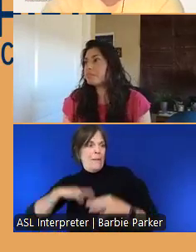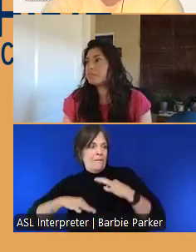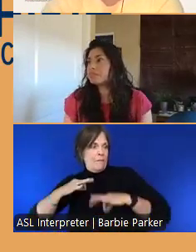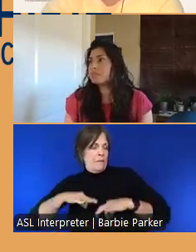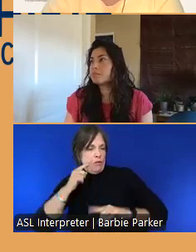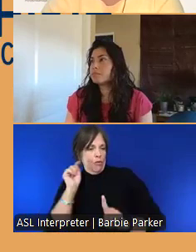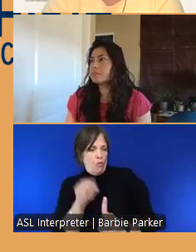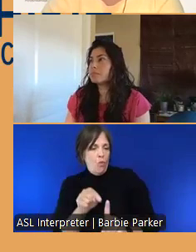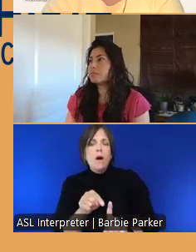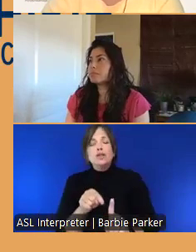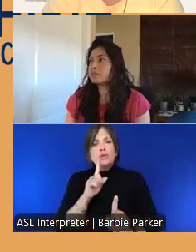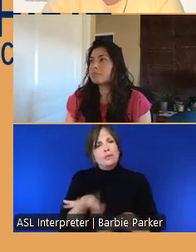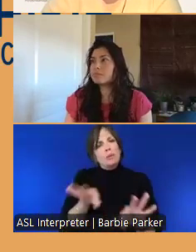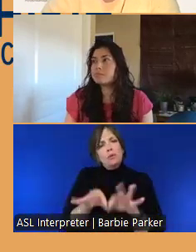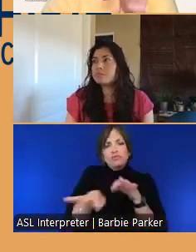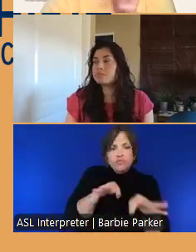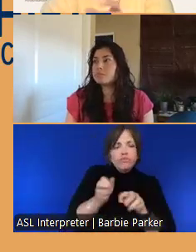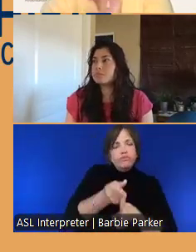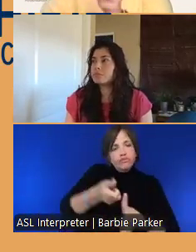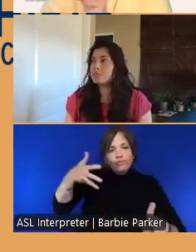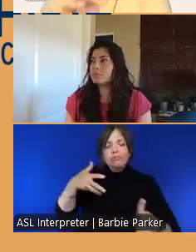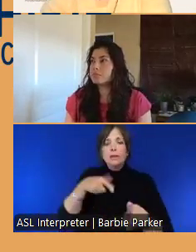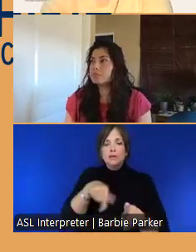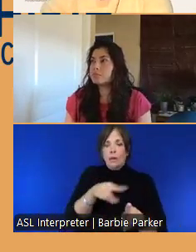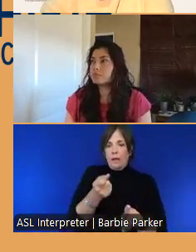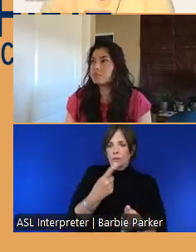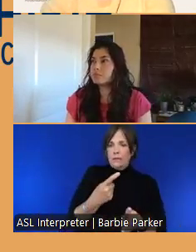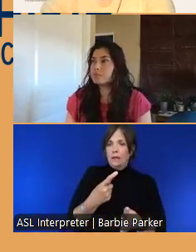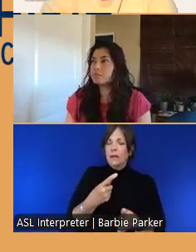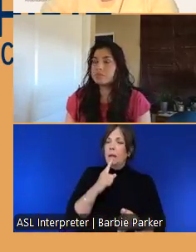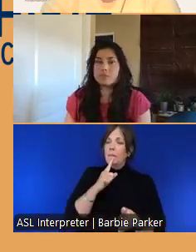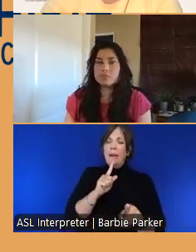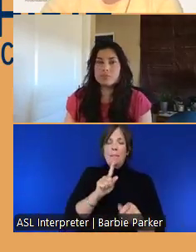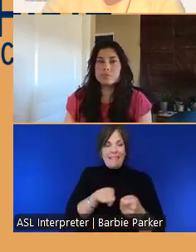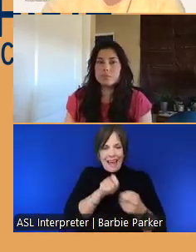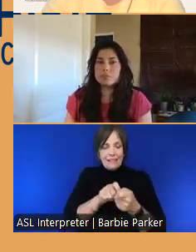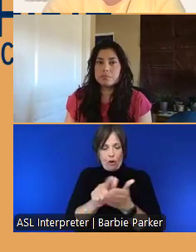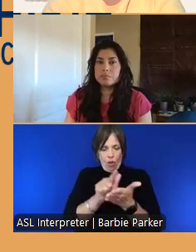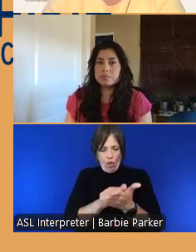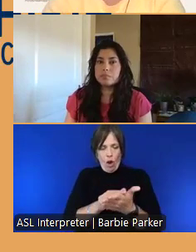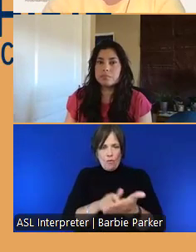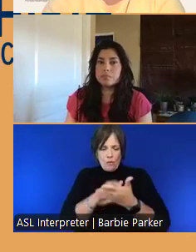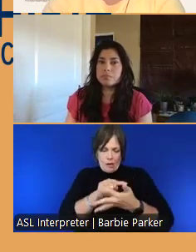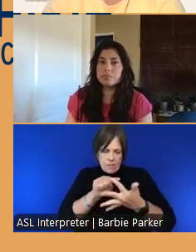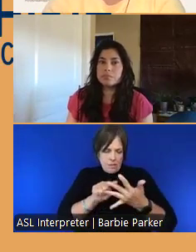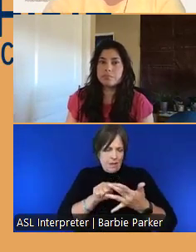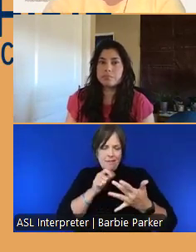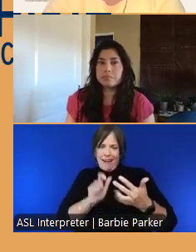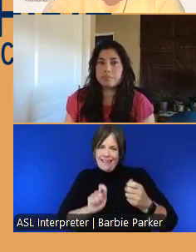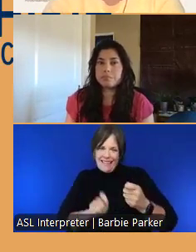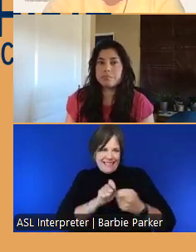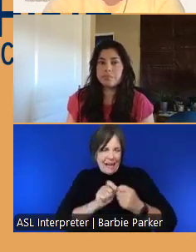situations where the definition is not quite met, I certainly have seen in my work with survivors that